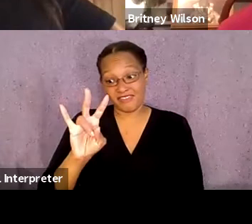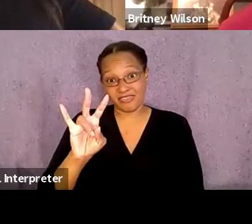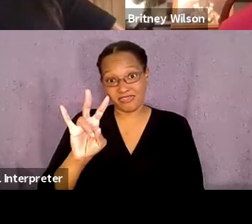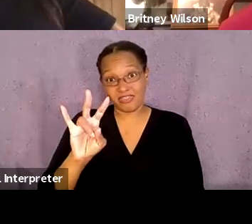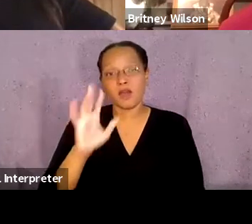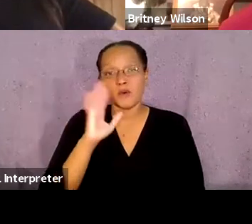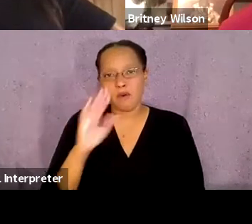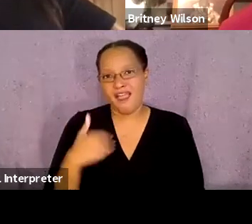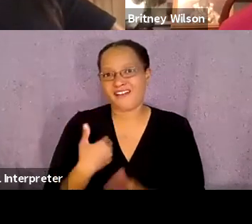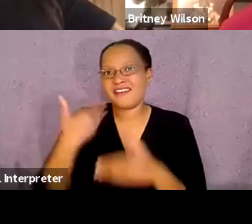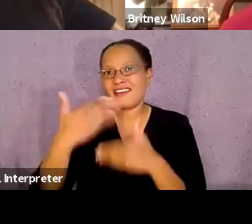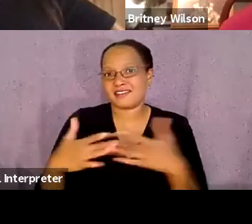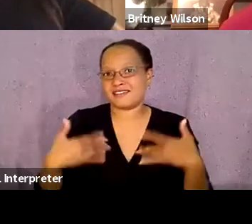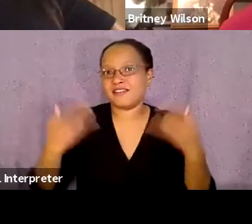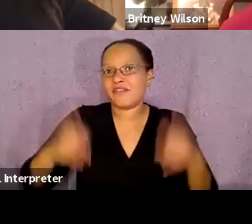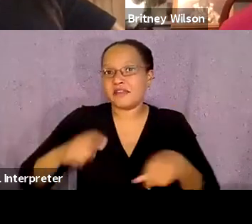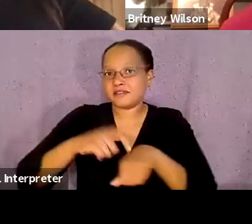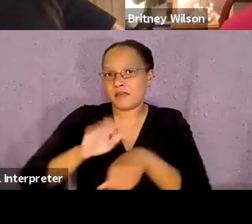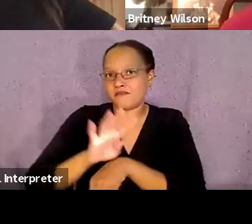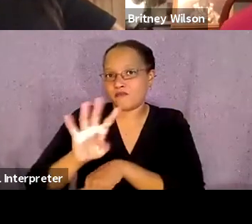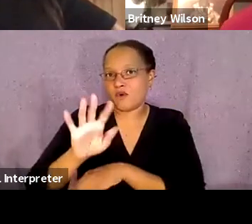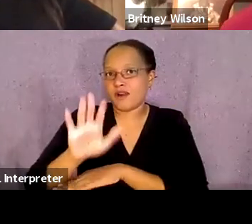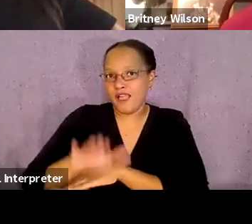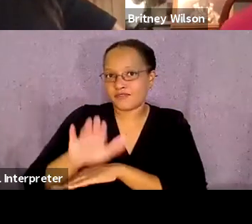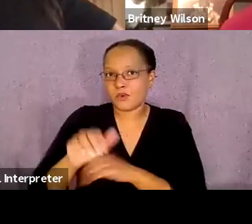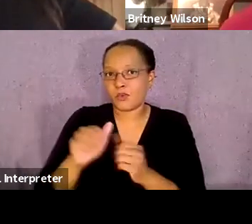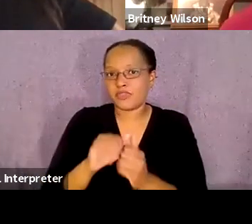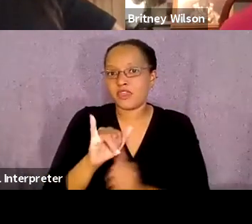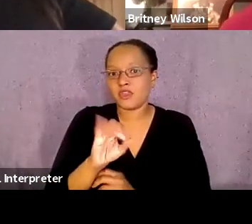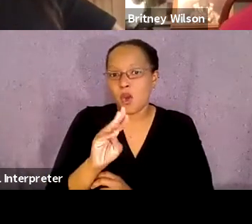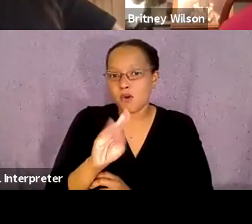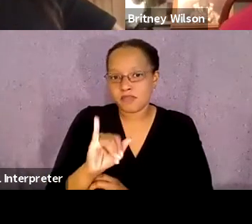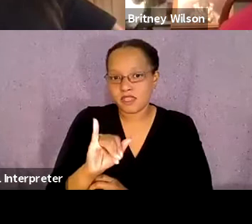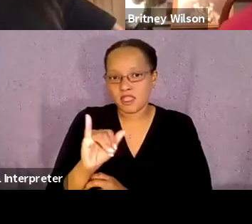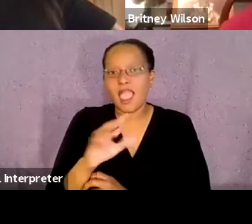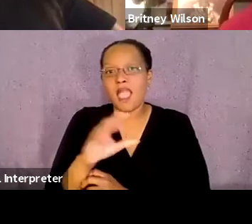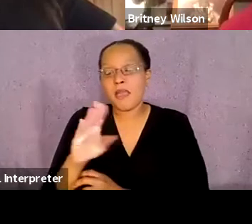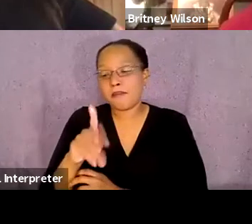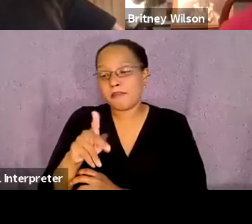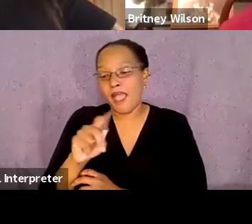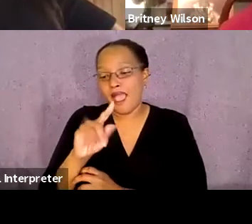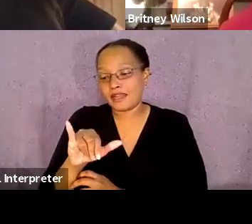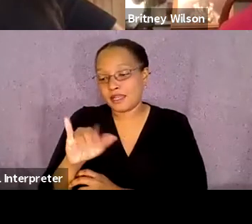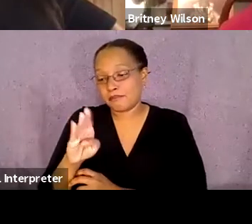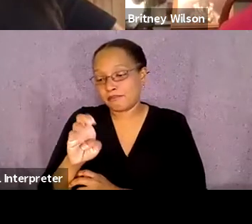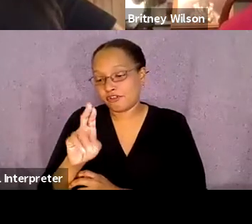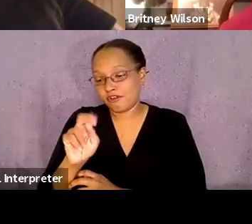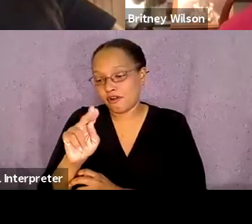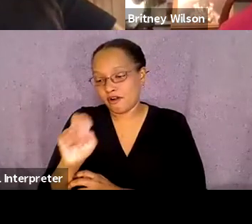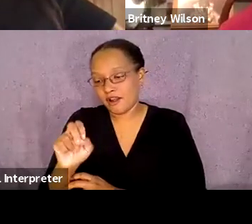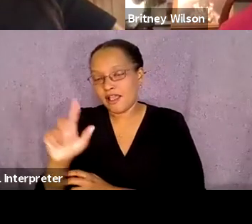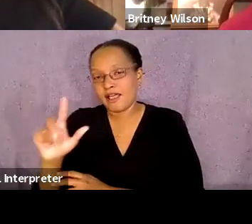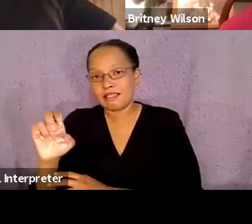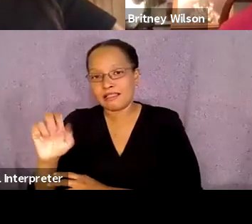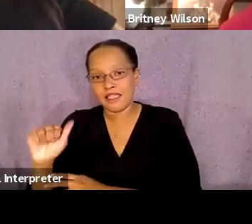event at 4 p.m. with Yomi Rong, Patty Byrne, and Leah Lakshmi Pyepsina